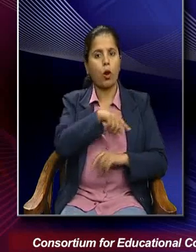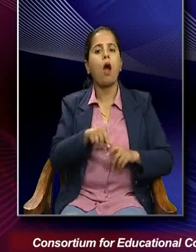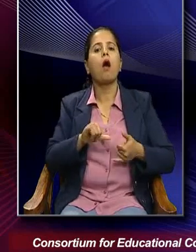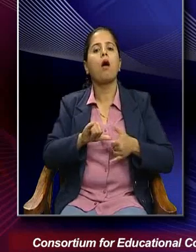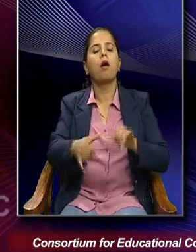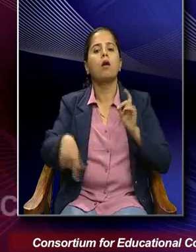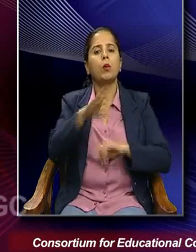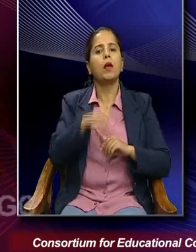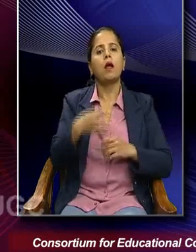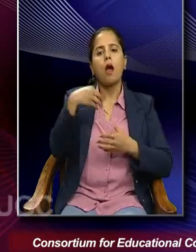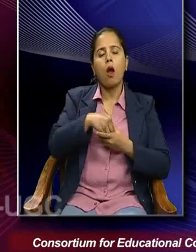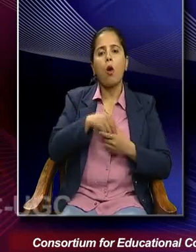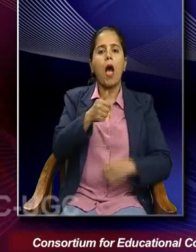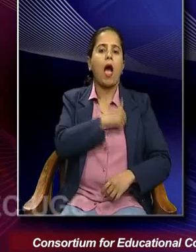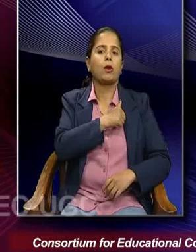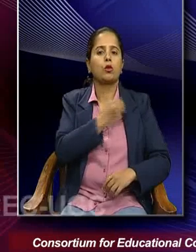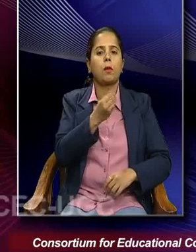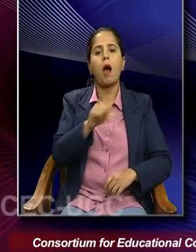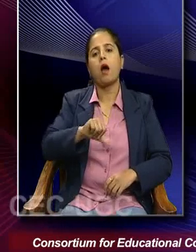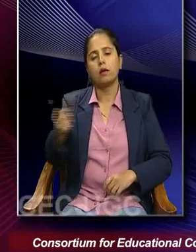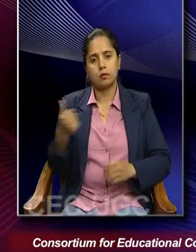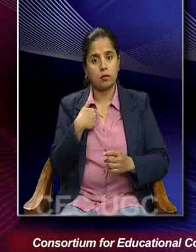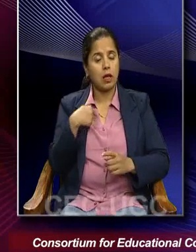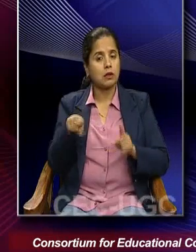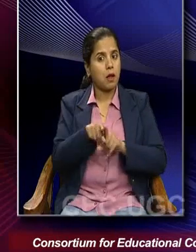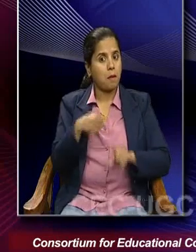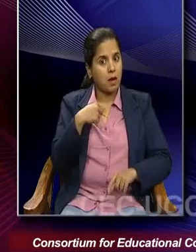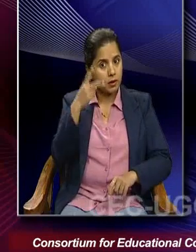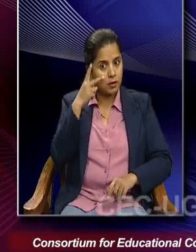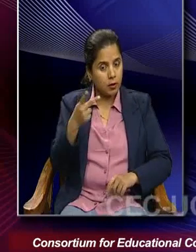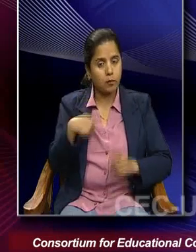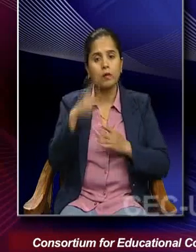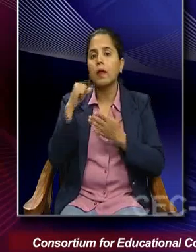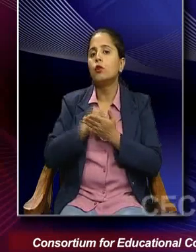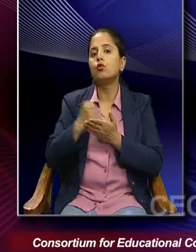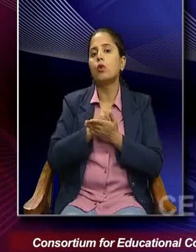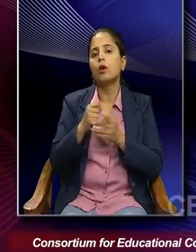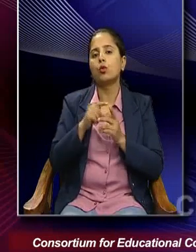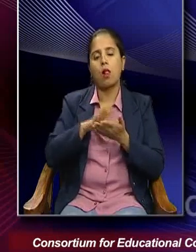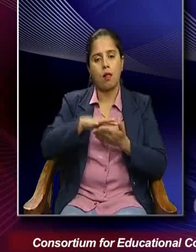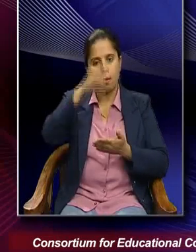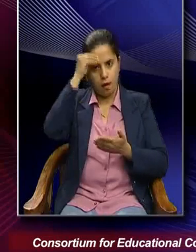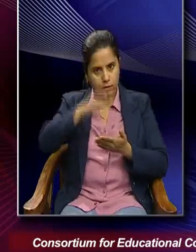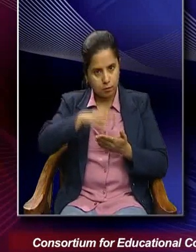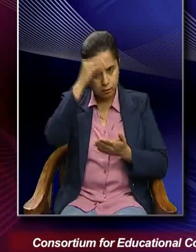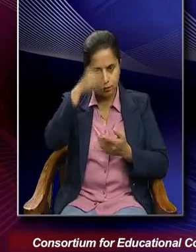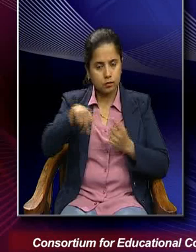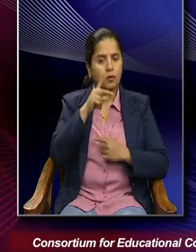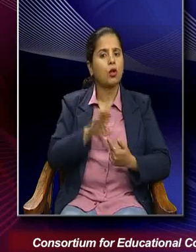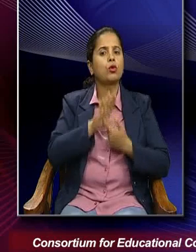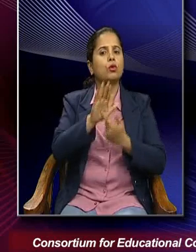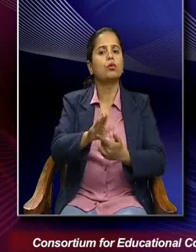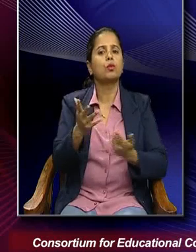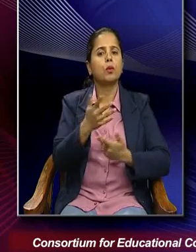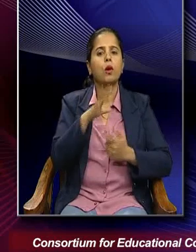subjective part of the self. So, I is the immediate response of an individual. Somebody slaps you,